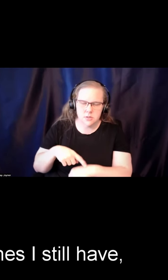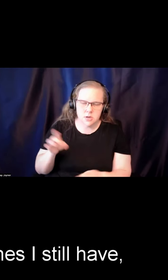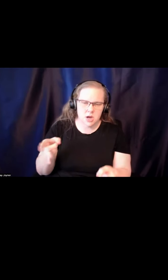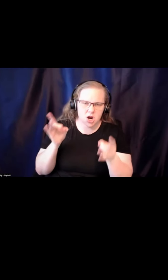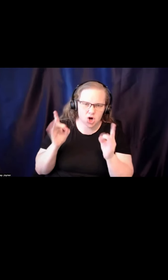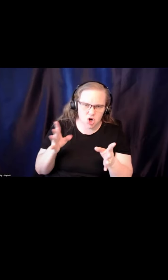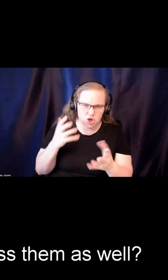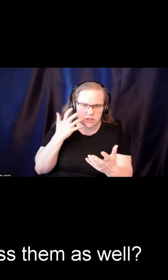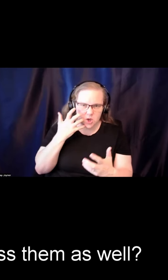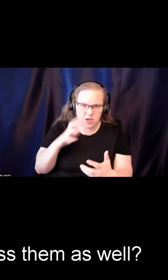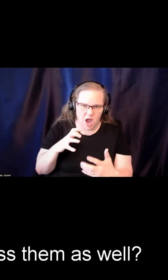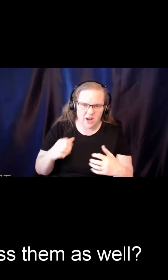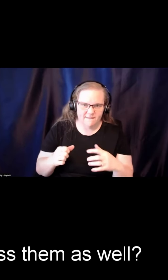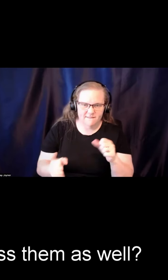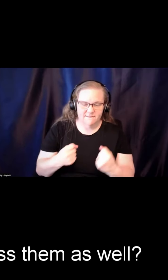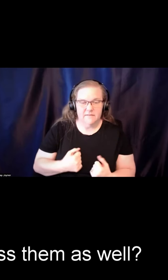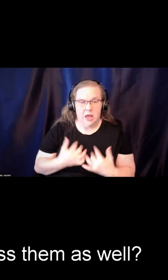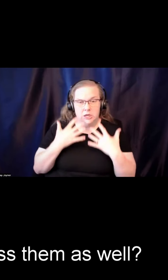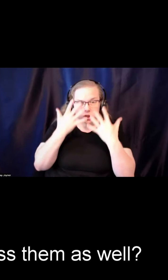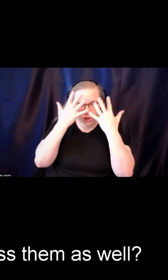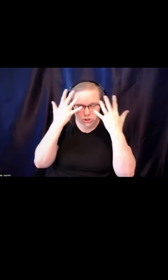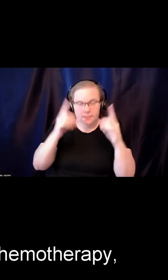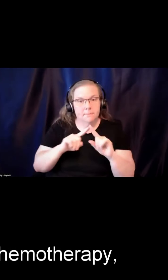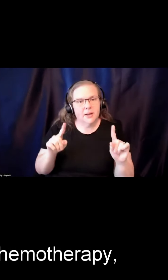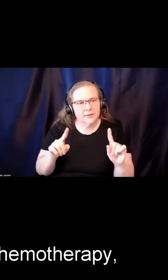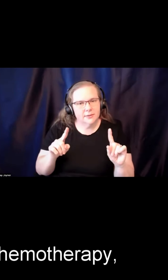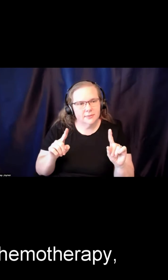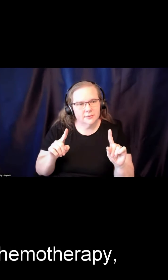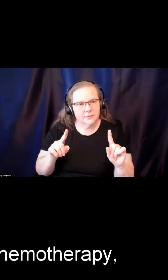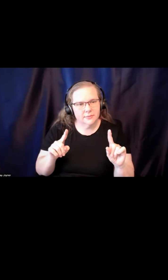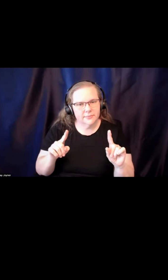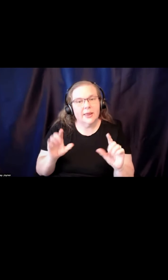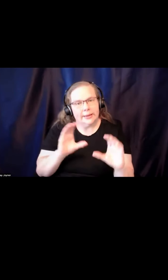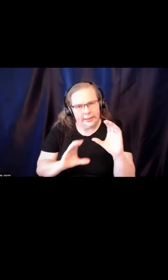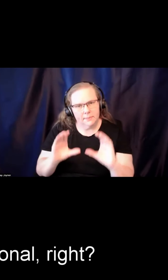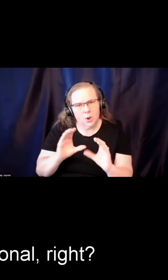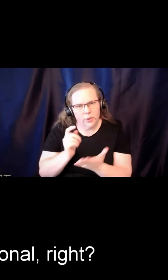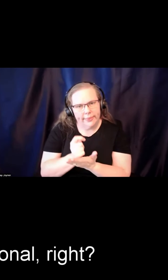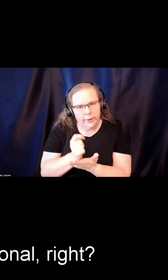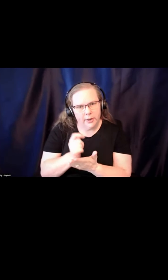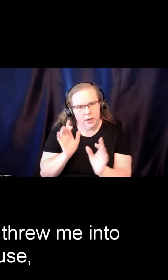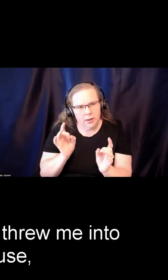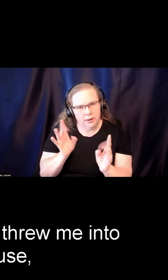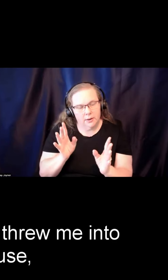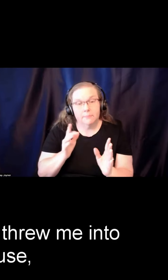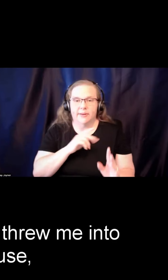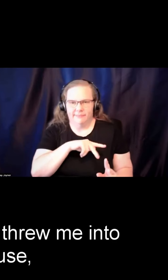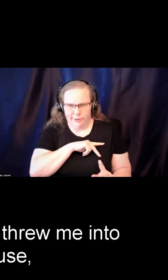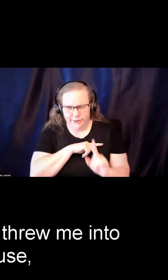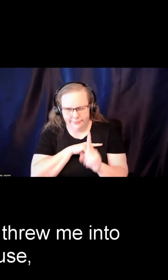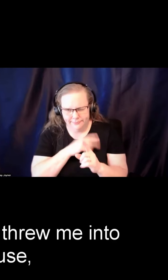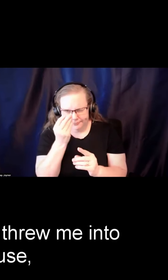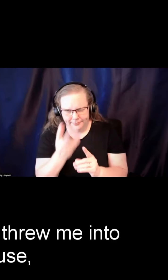still have, but how can I not bless them as well? I should say that chemotherapy, this is very personal, right? But